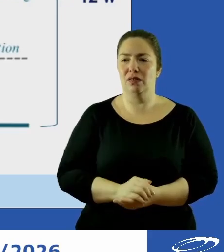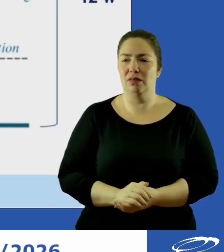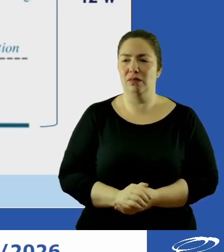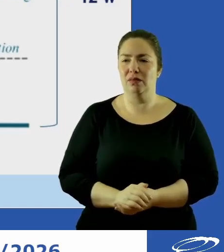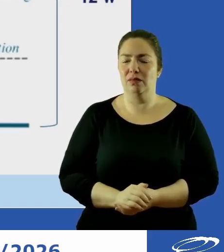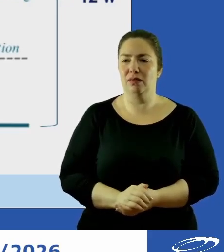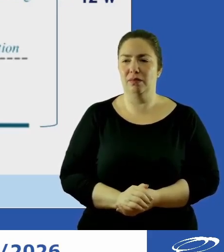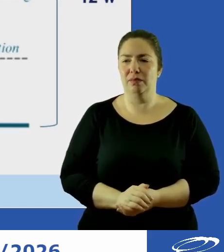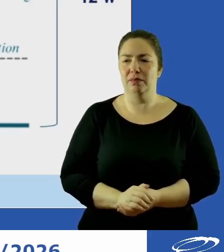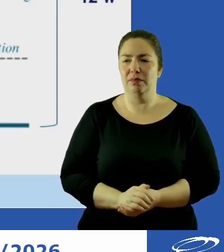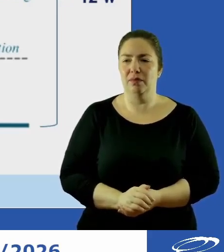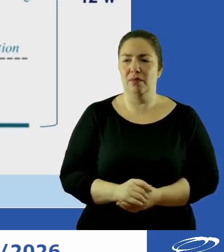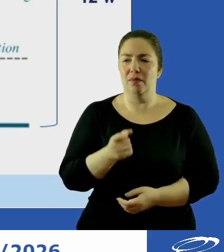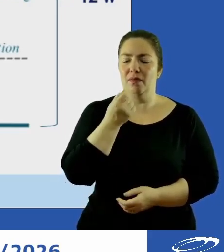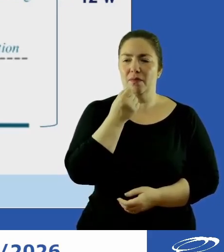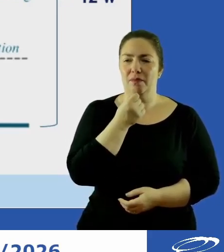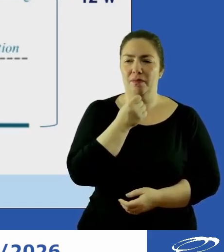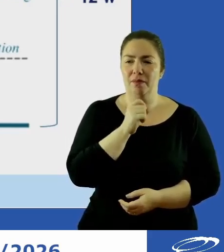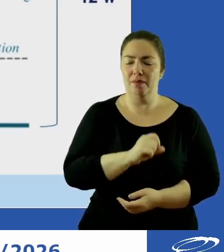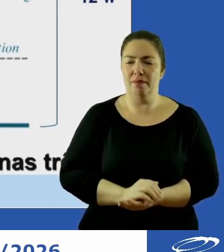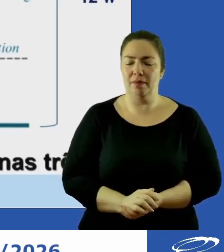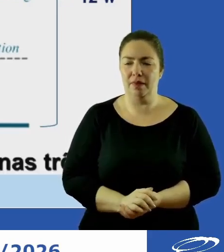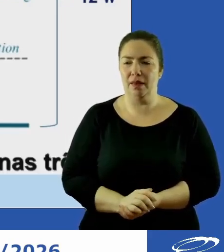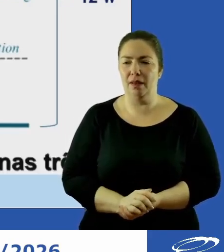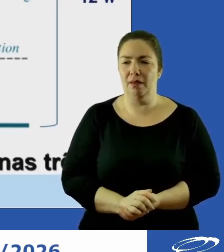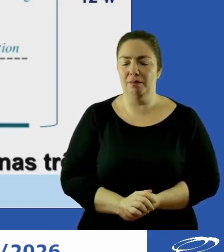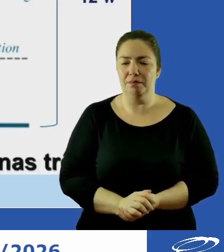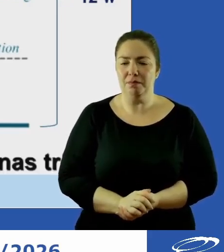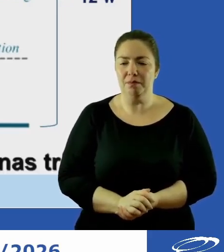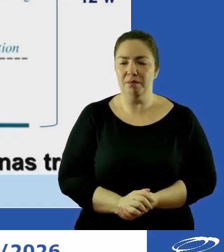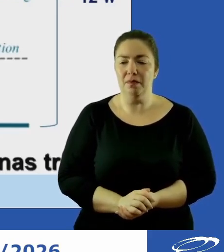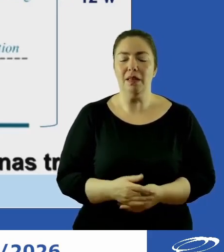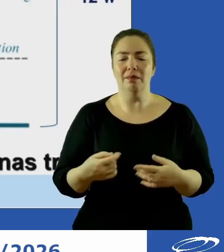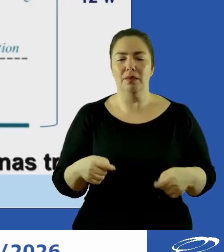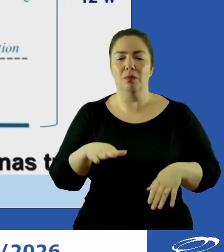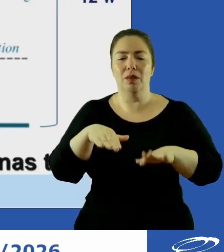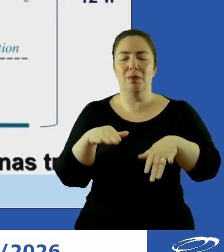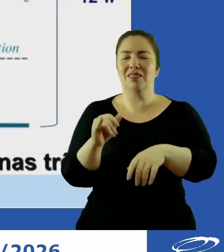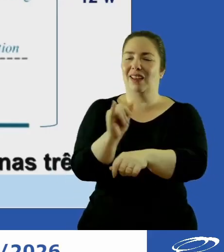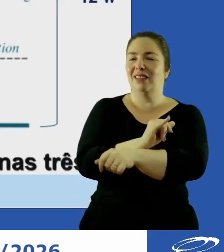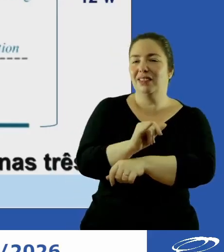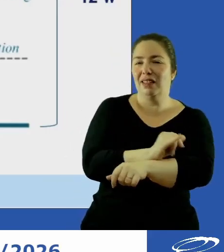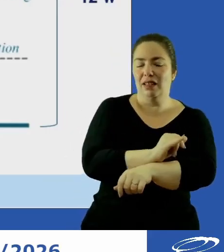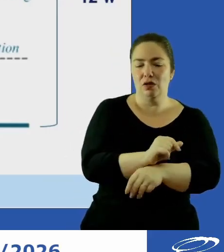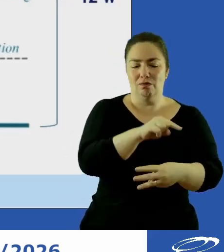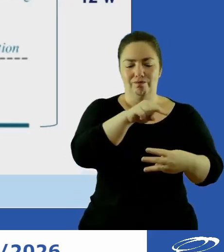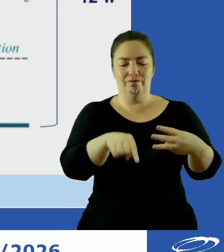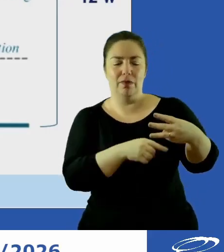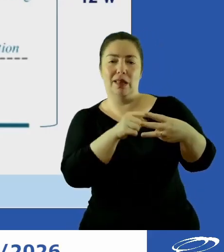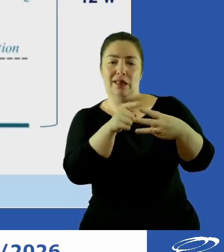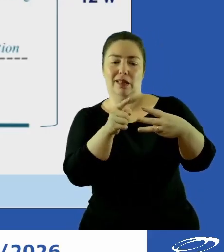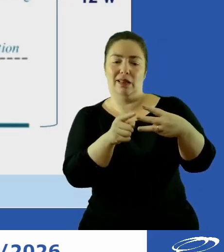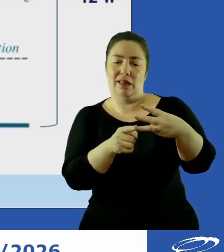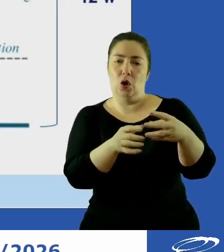but significantly much more comfortable, these strategies that require just 3 shots